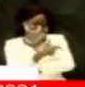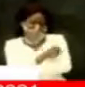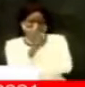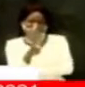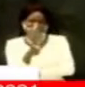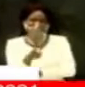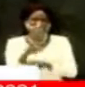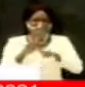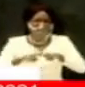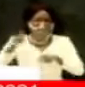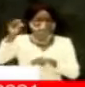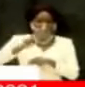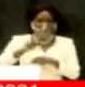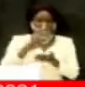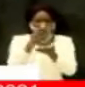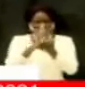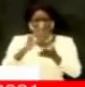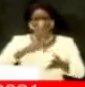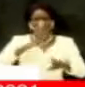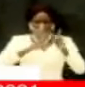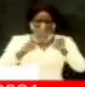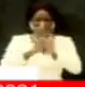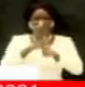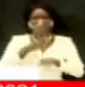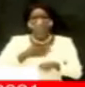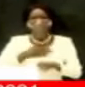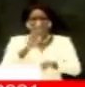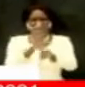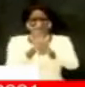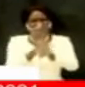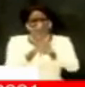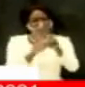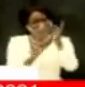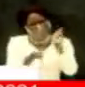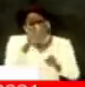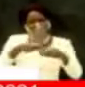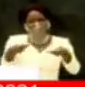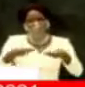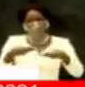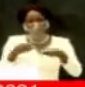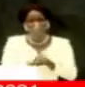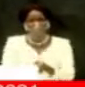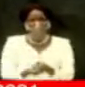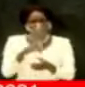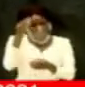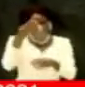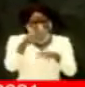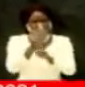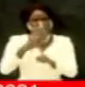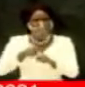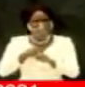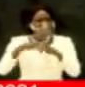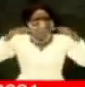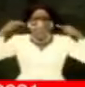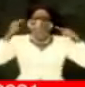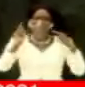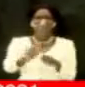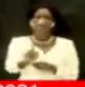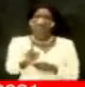was bad, some of us even would have gone to court to get an injunction, and you know HRDC work. But